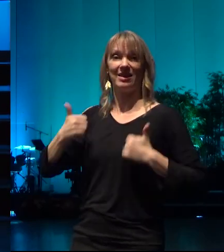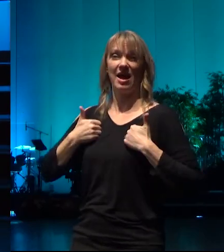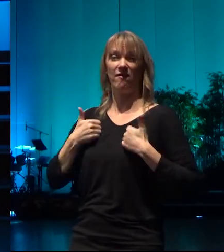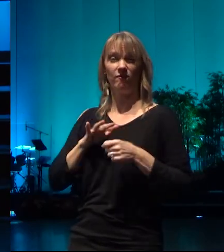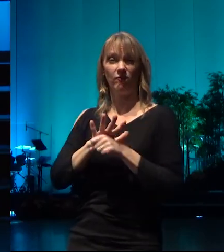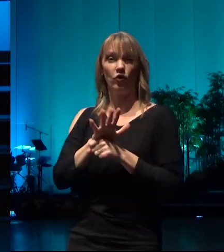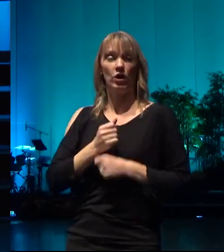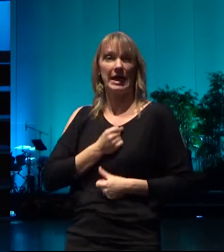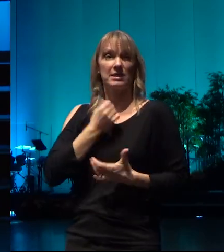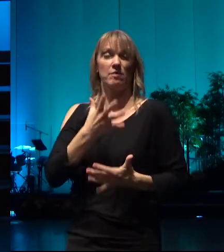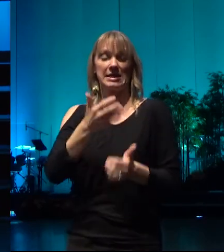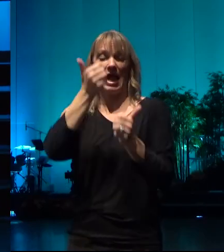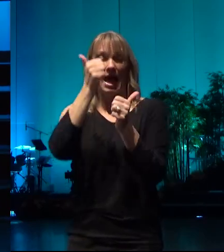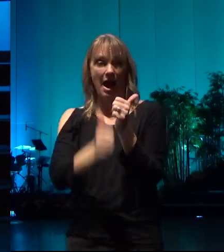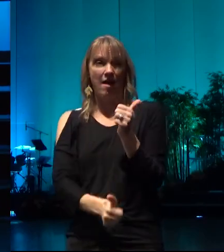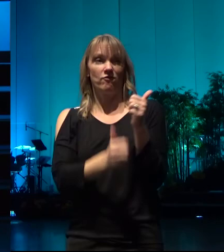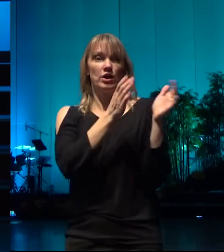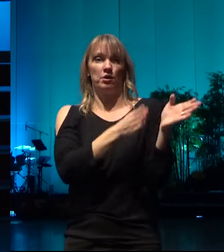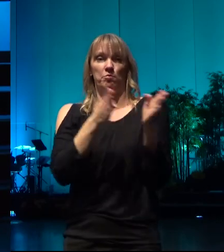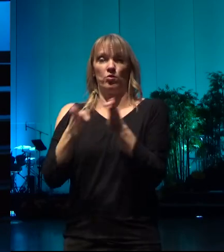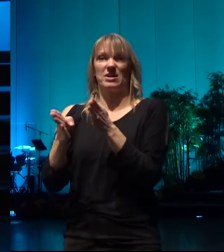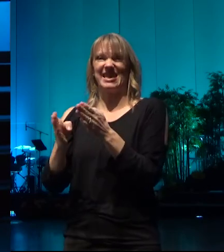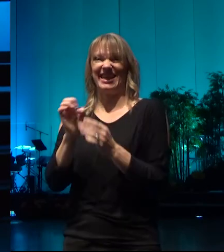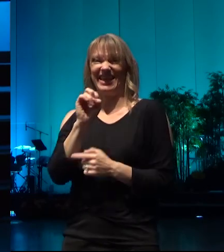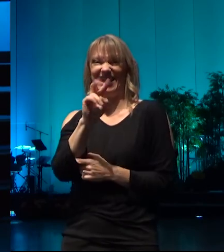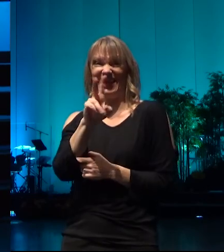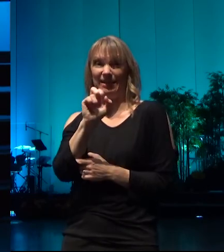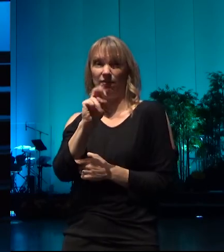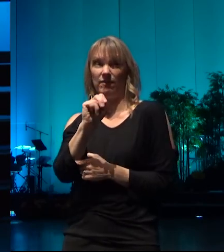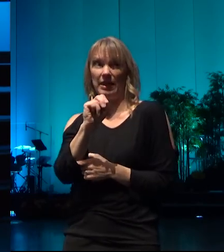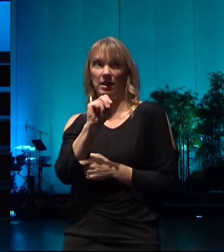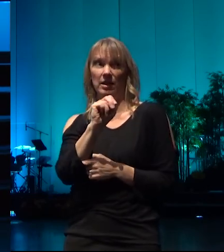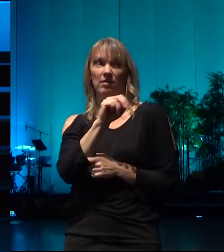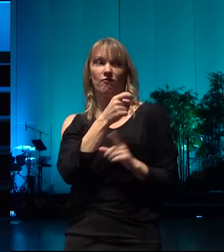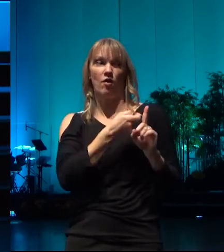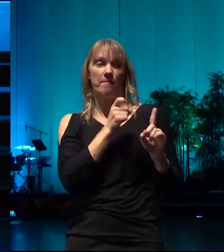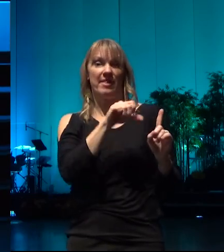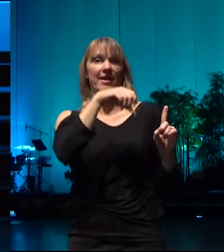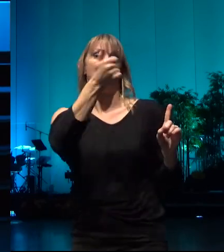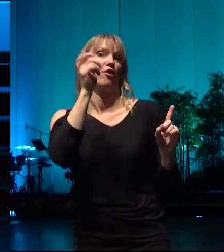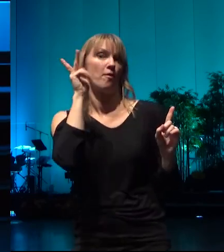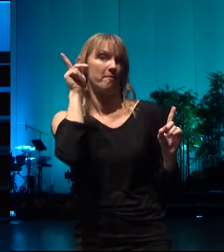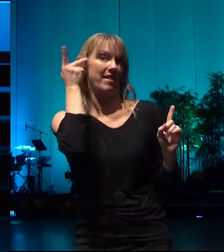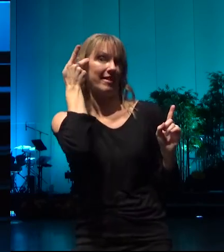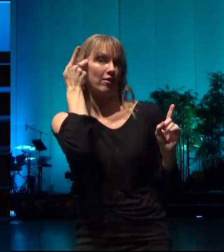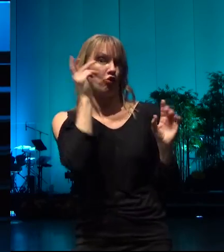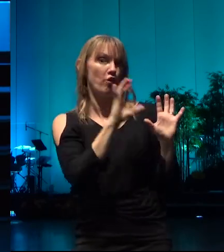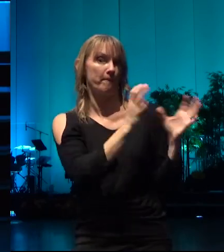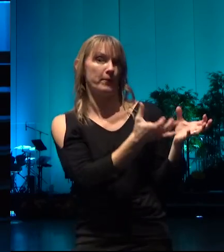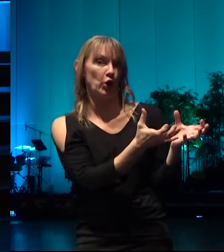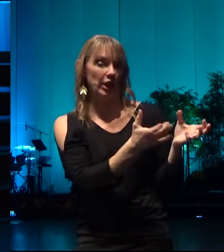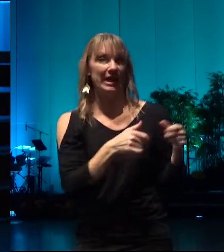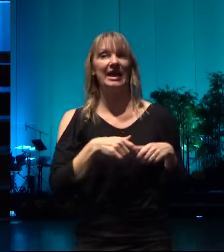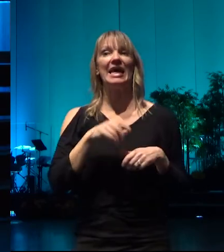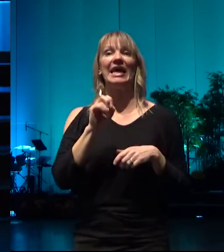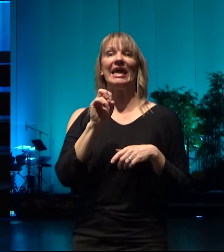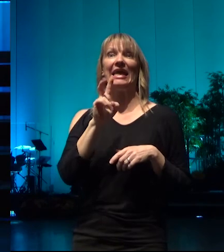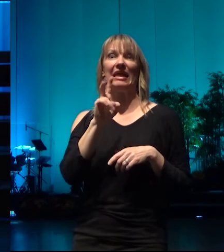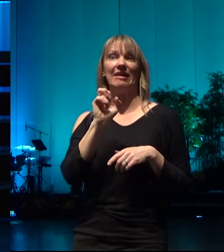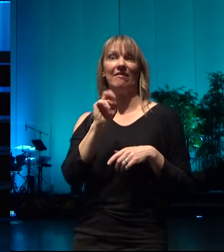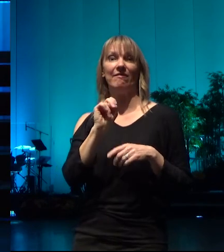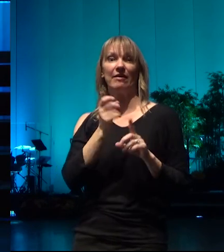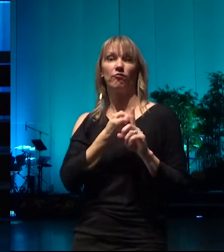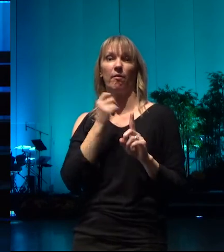like, even in those other countries that you're afraid of or you don't like. God is there too. And when